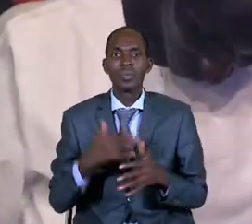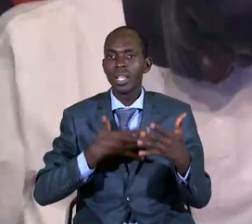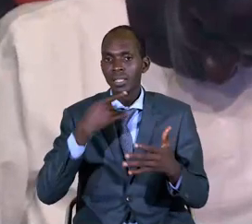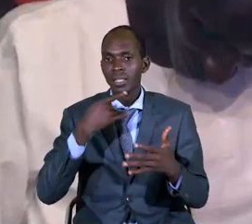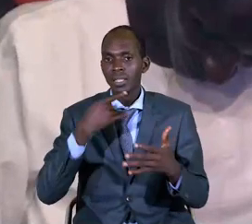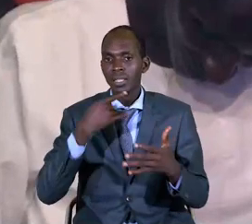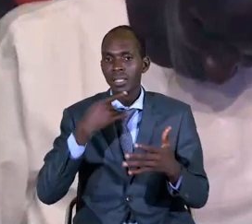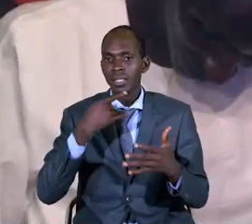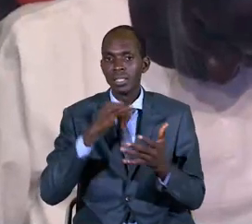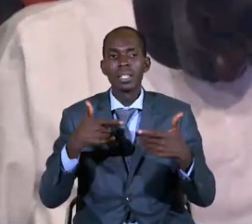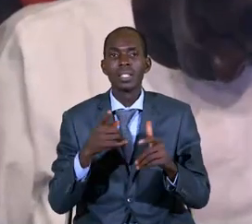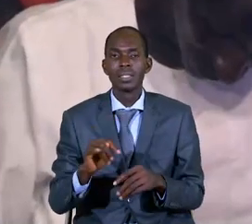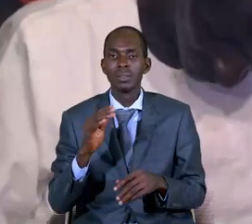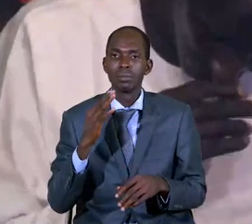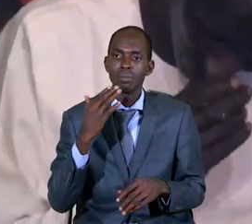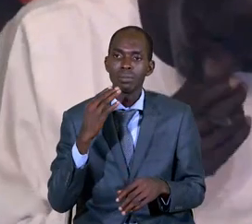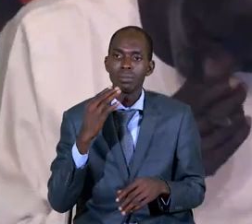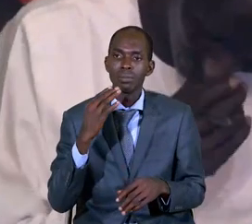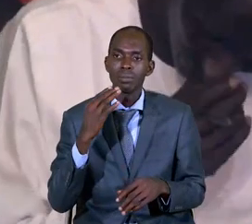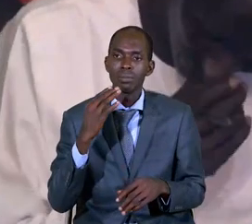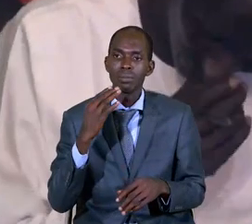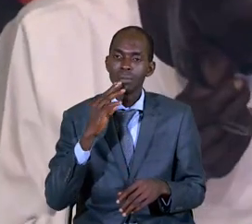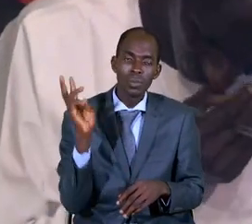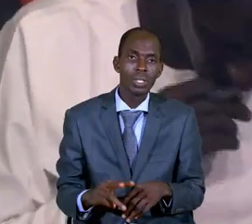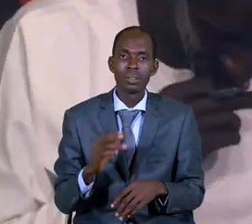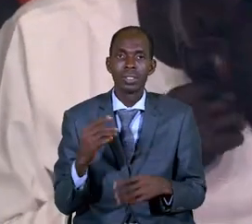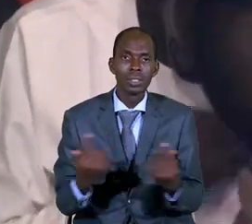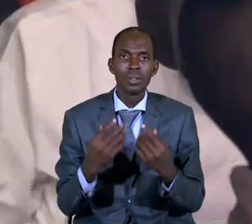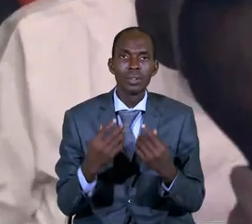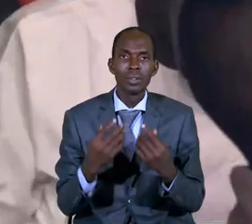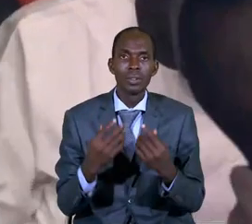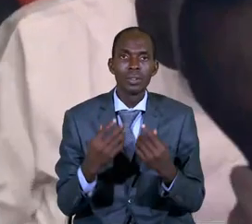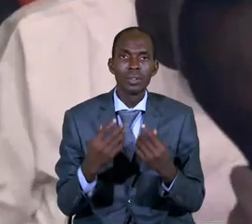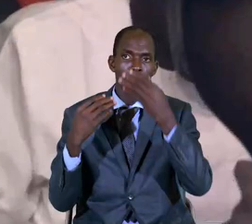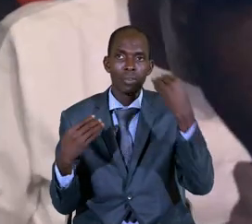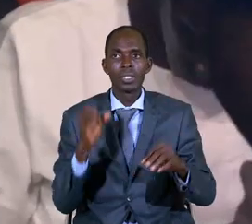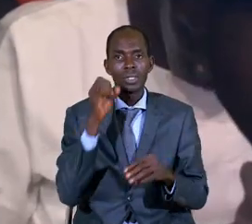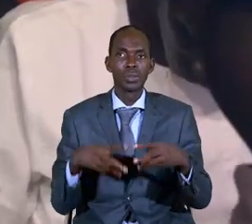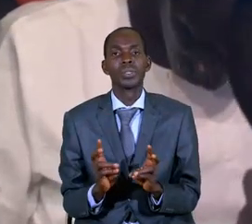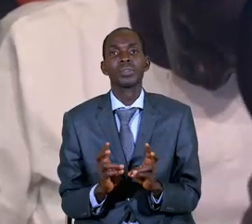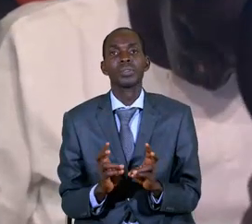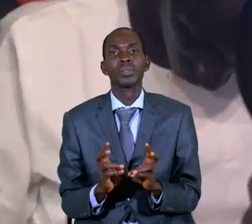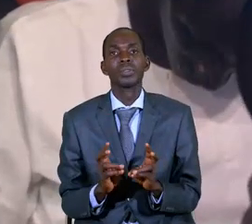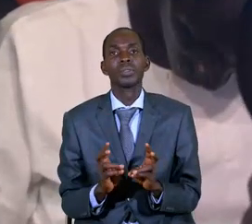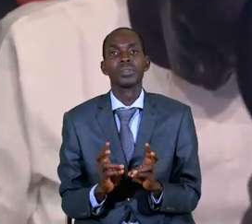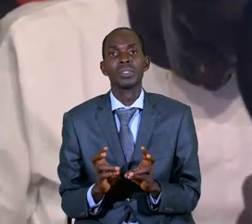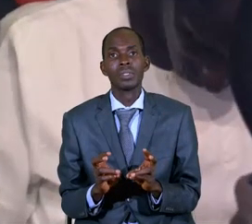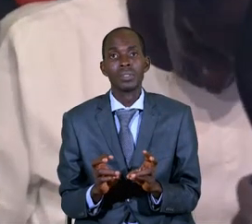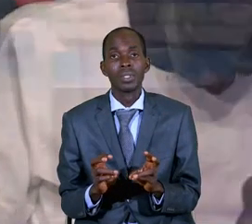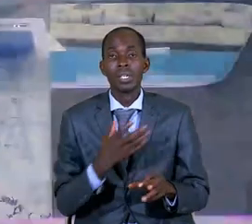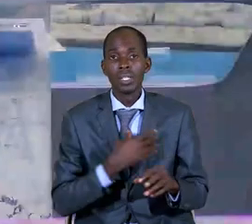wicked forsake his way. Let the wicked forsake his way. It's just a matter of saying, Lord, I've